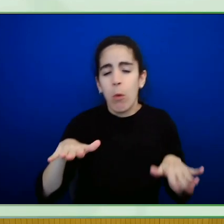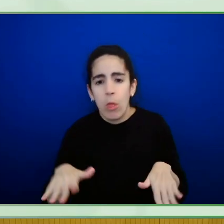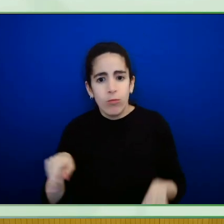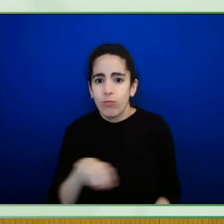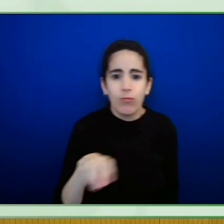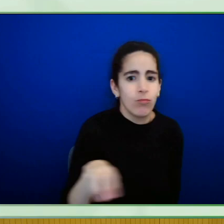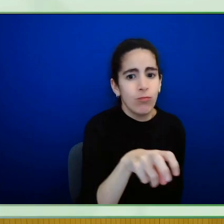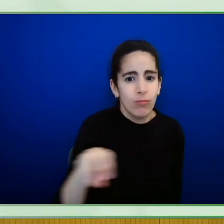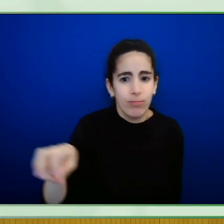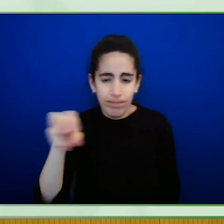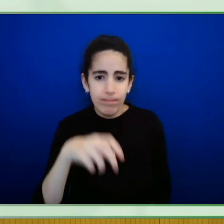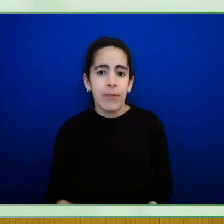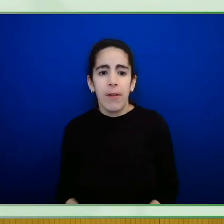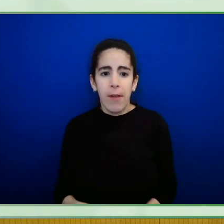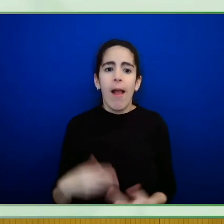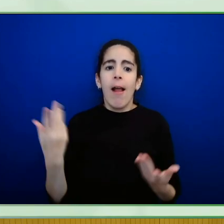with Ritalin.